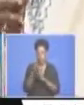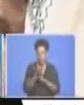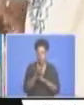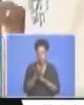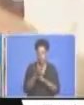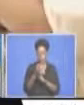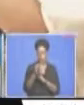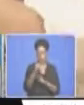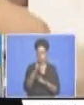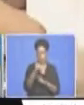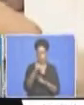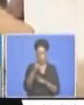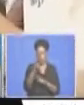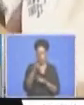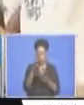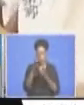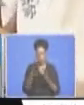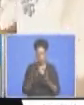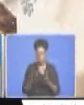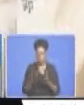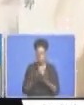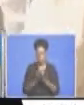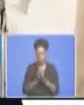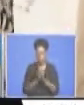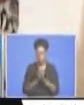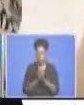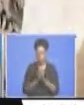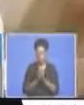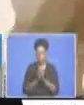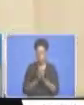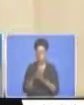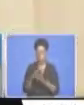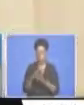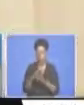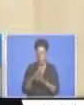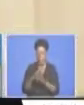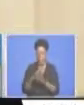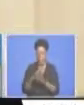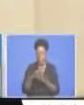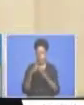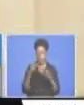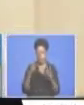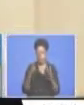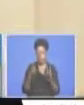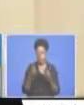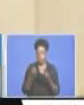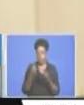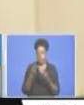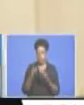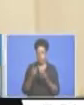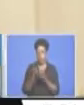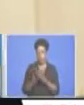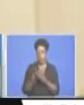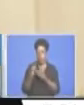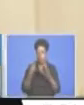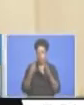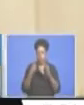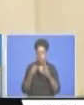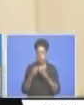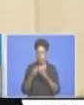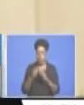is definitely on the top of their list. Central Ladies Division, what we have been doing is that we're trying to get